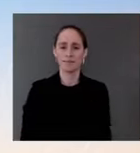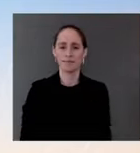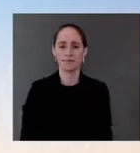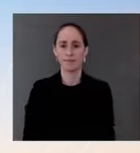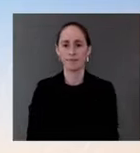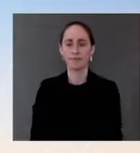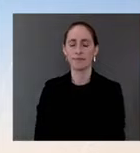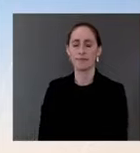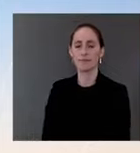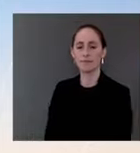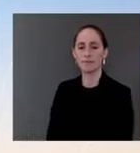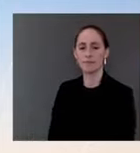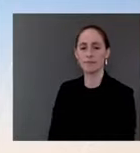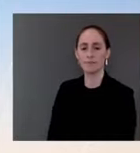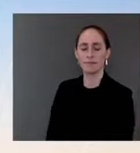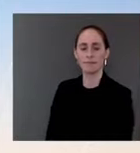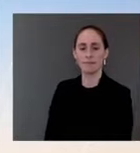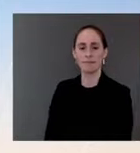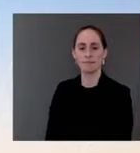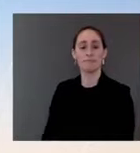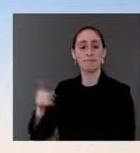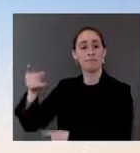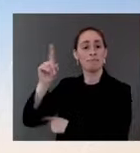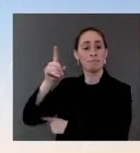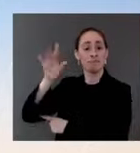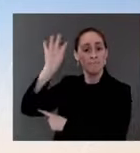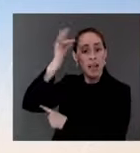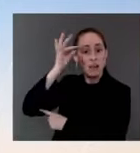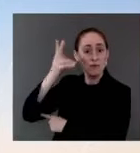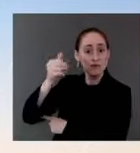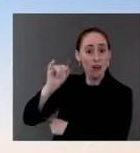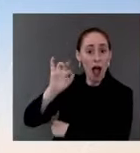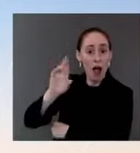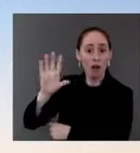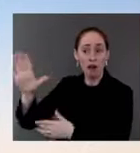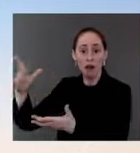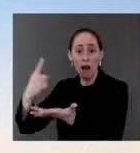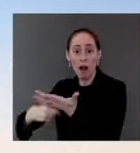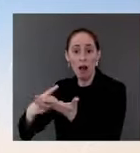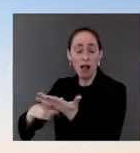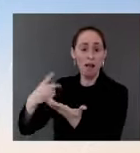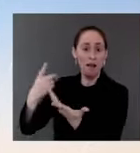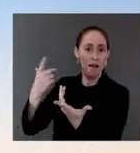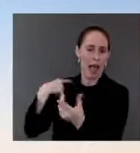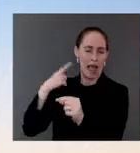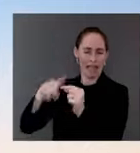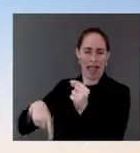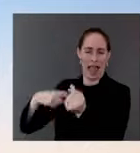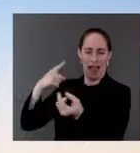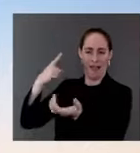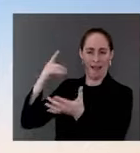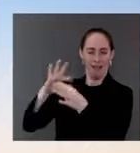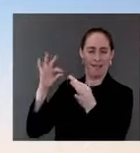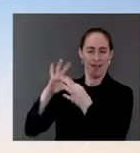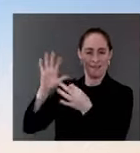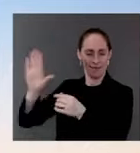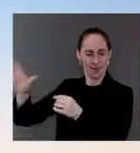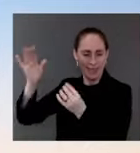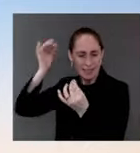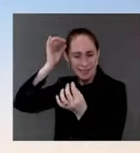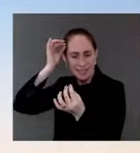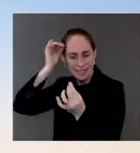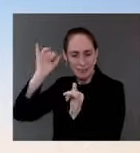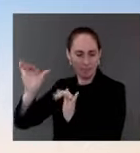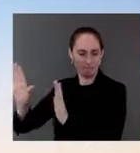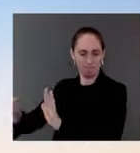is important for the markets, important for people to look to, as do we, which I think is the most important thing to watch. They are predicting, as they have 4 months, which hasn't changed even